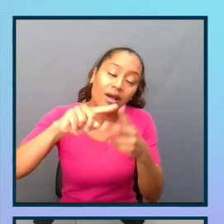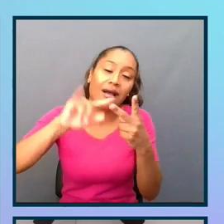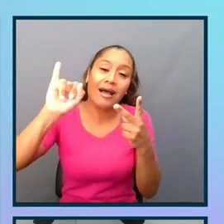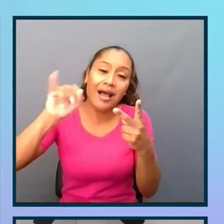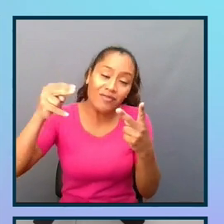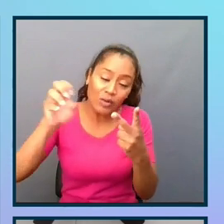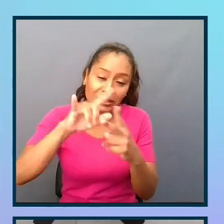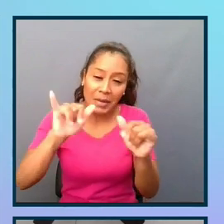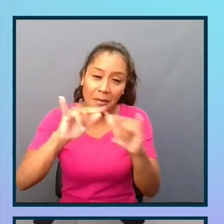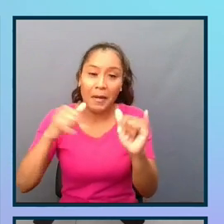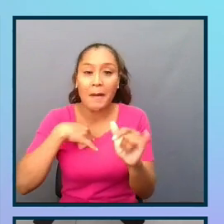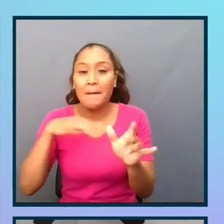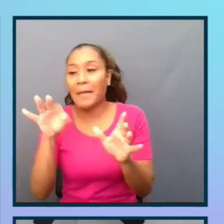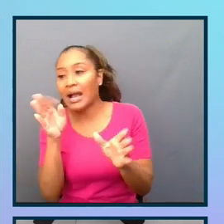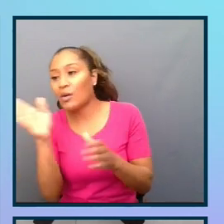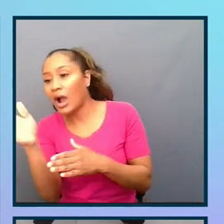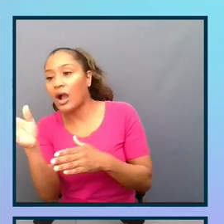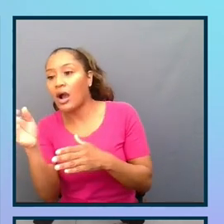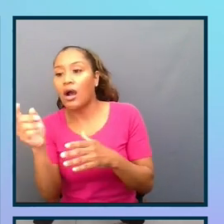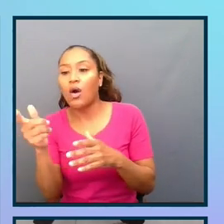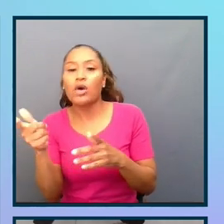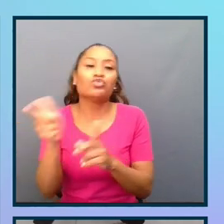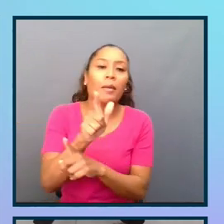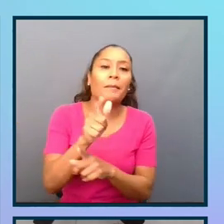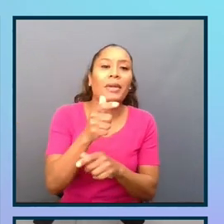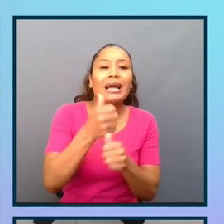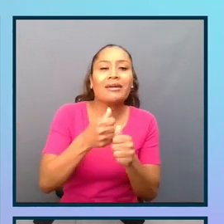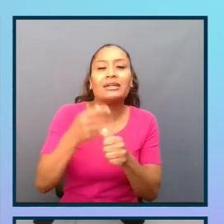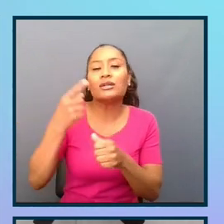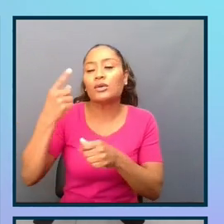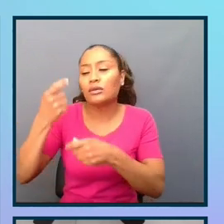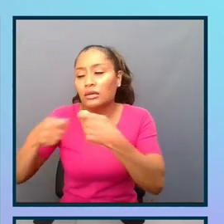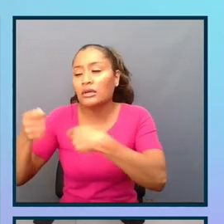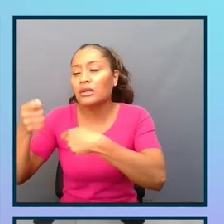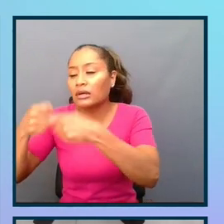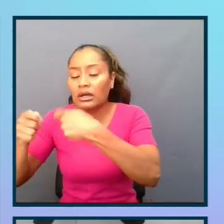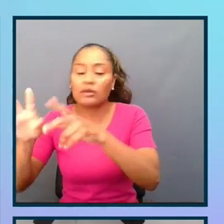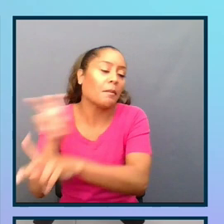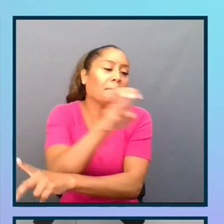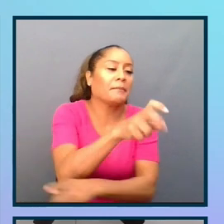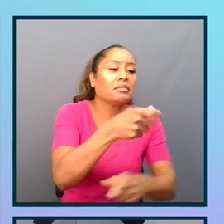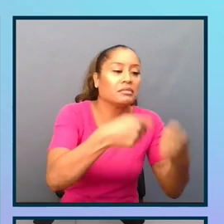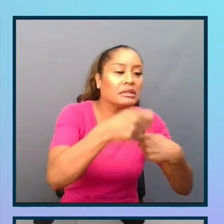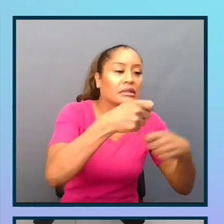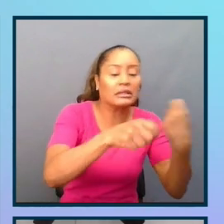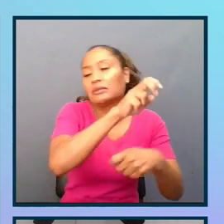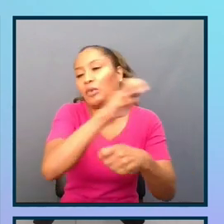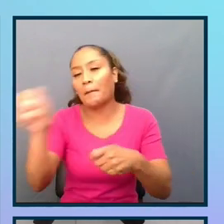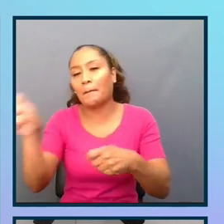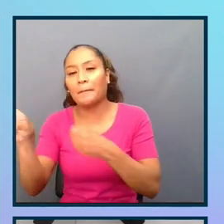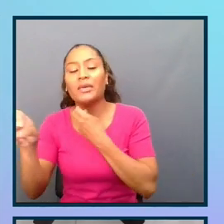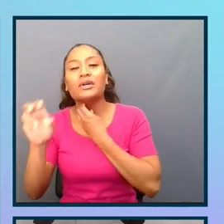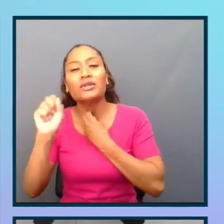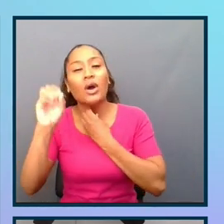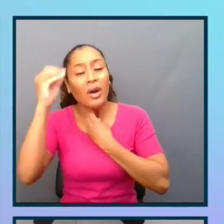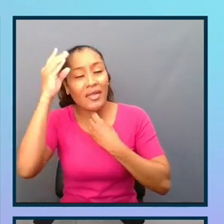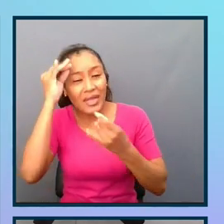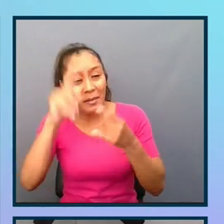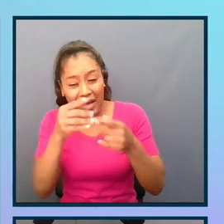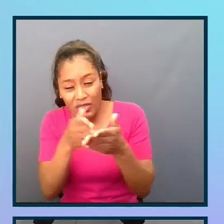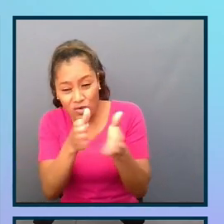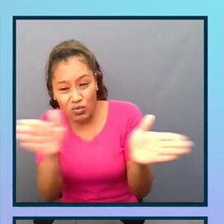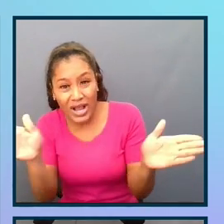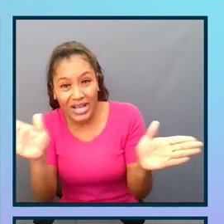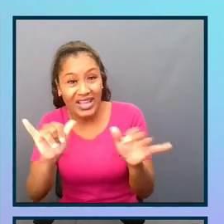one or the other, but may swap every couple of generations. So consistently identifying with the rest of the ecosystem is far